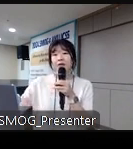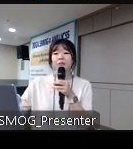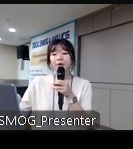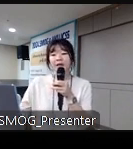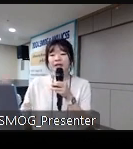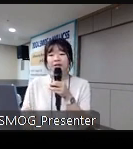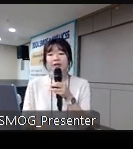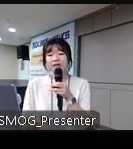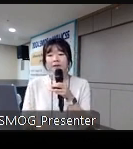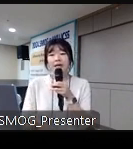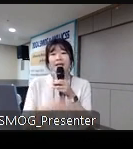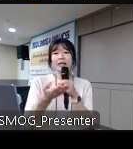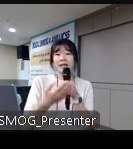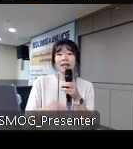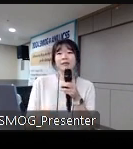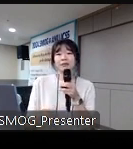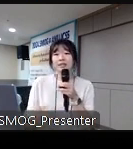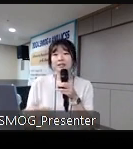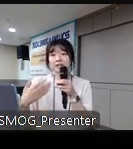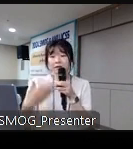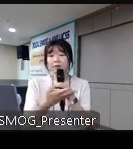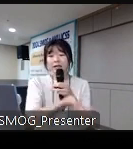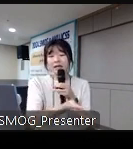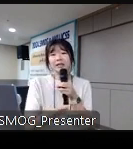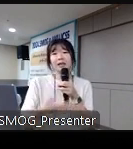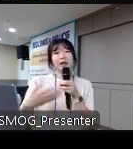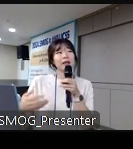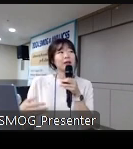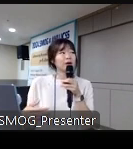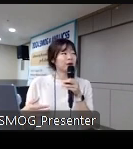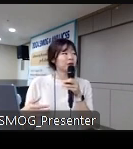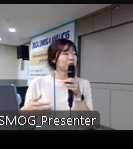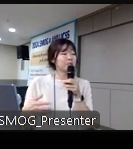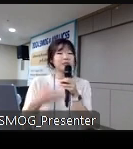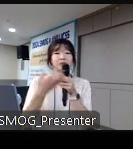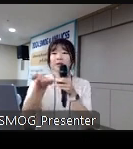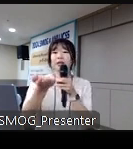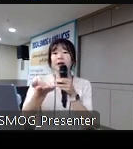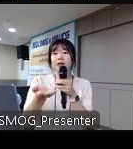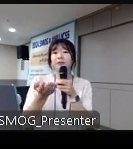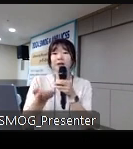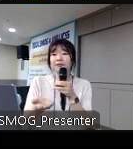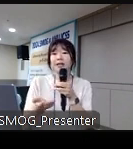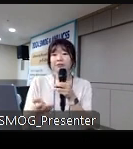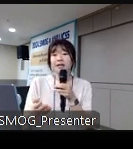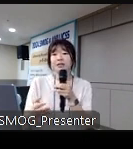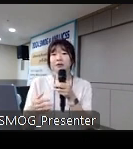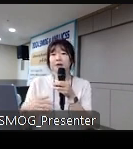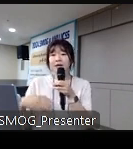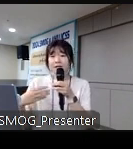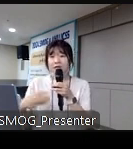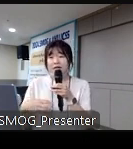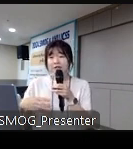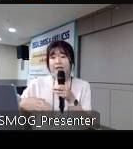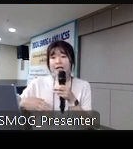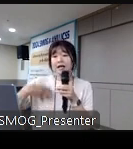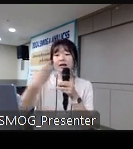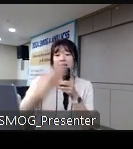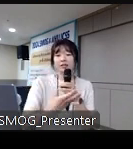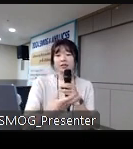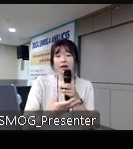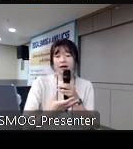The boy entered the club, he danced versus the boy danced. And there are also disjoint referent effects, right? So as soon as you